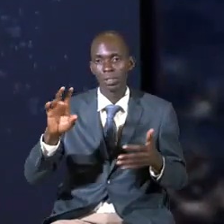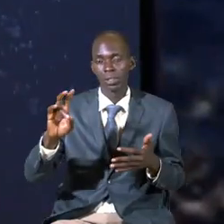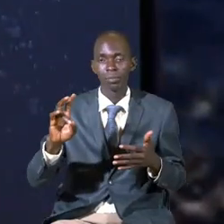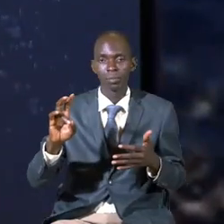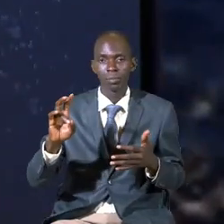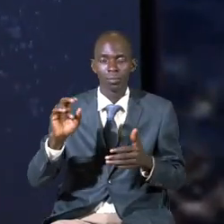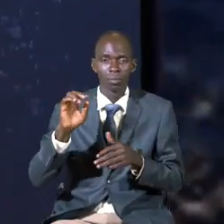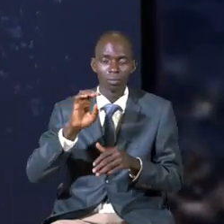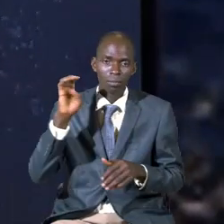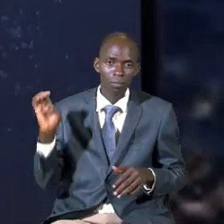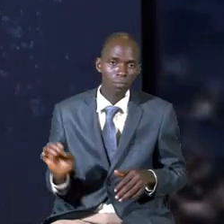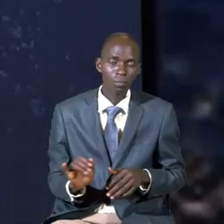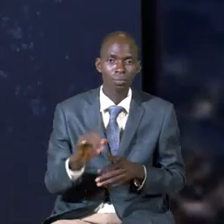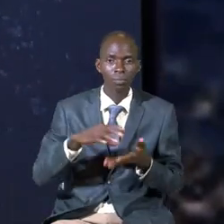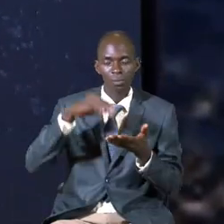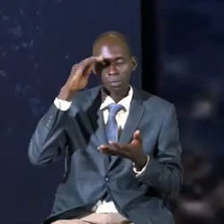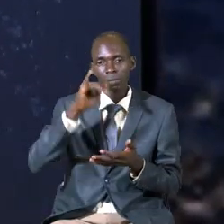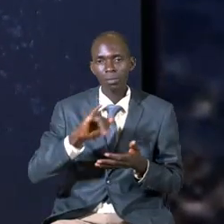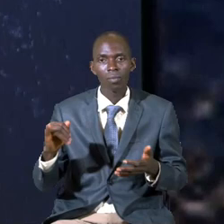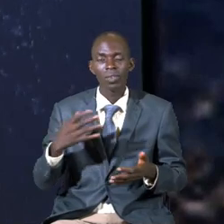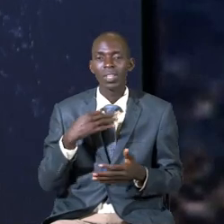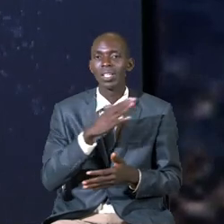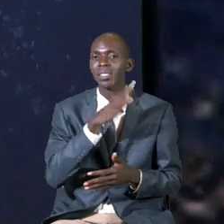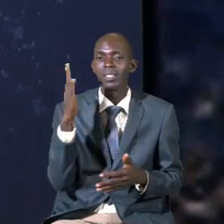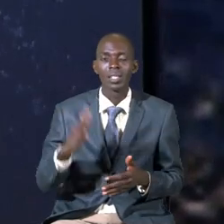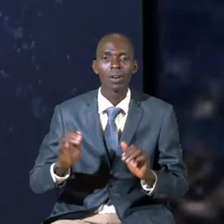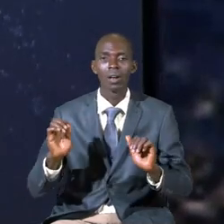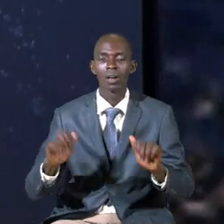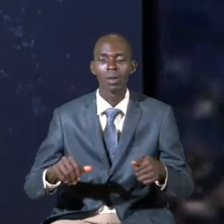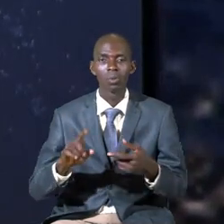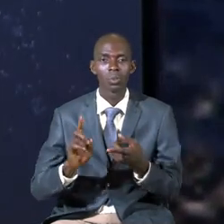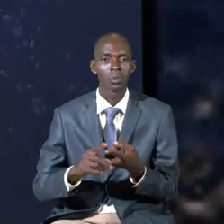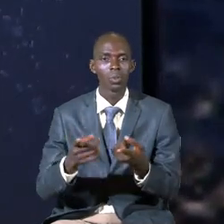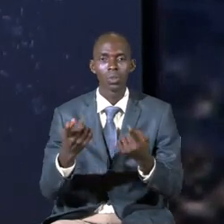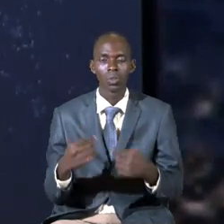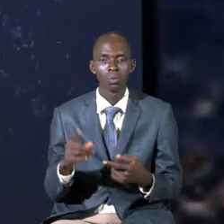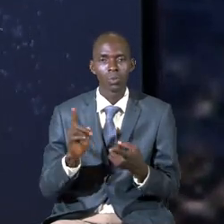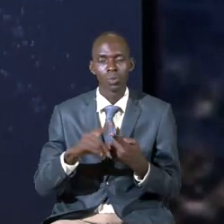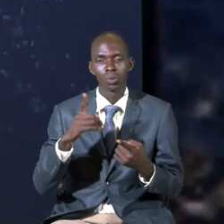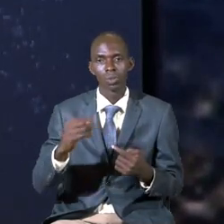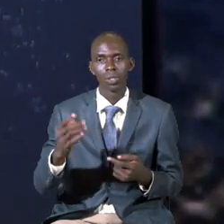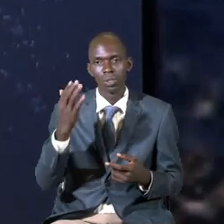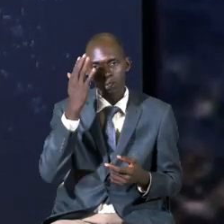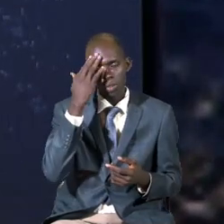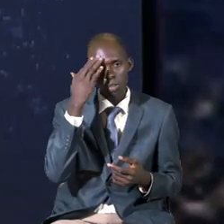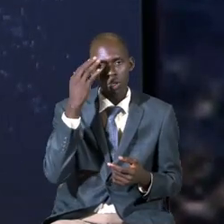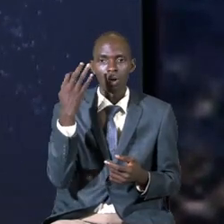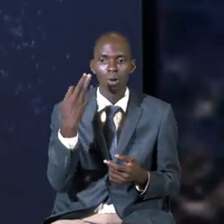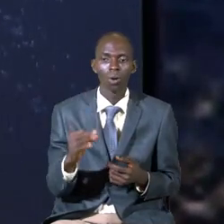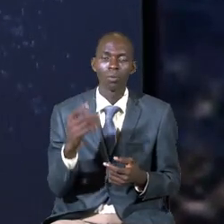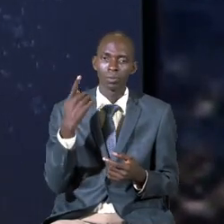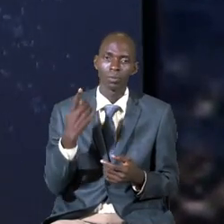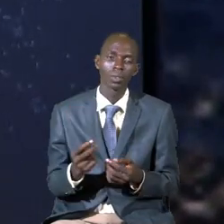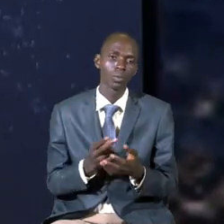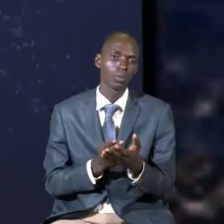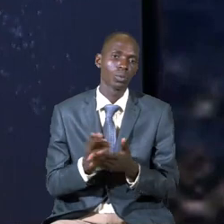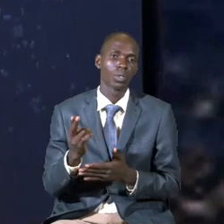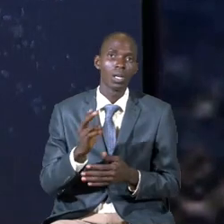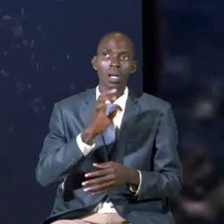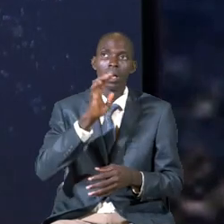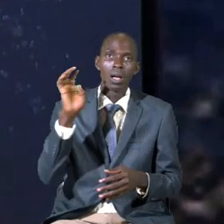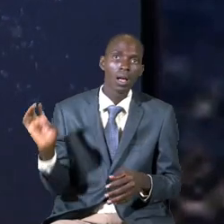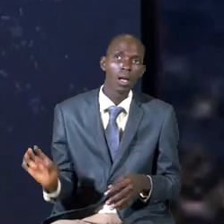learning and never able to come to the knowledge of the truth ever